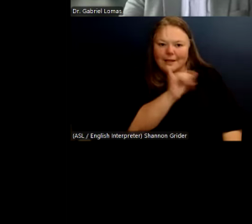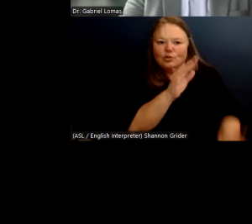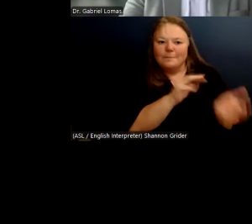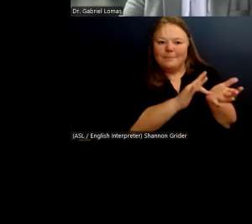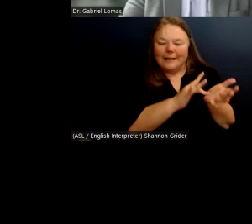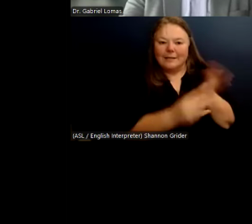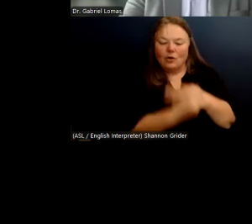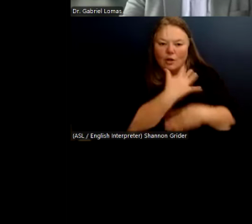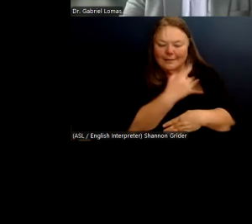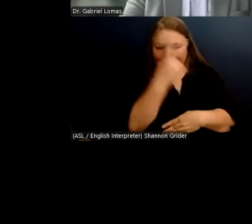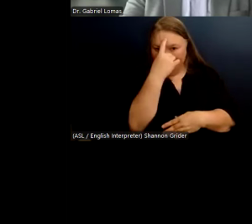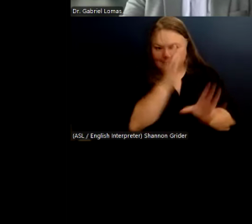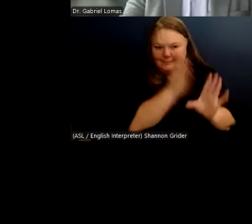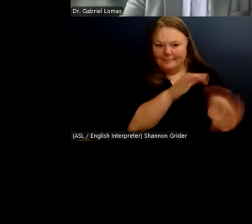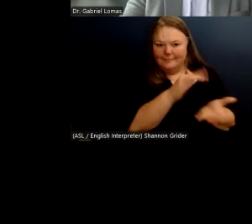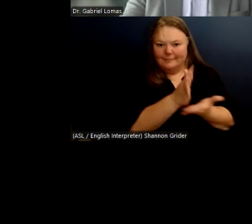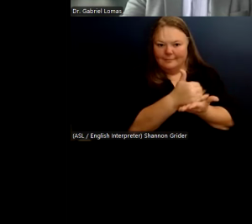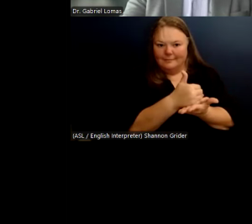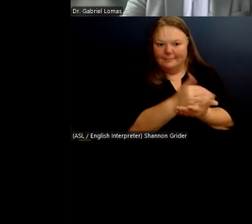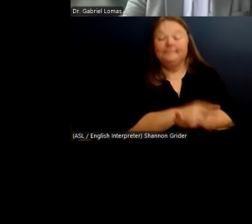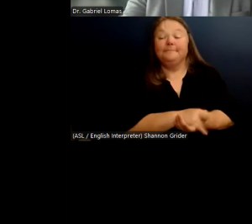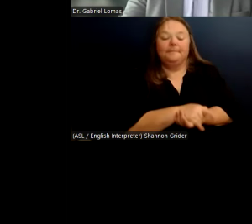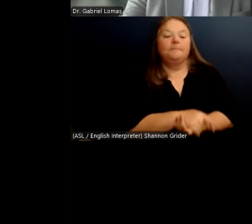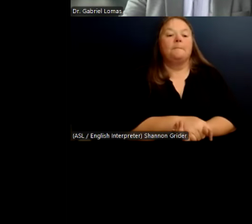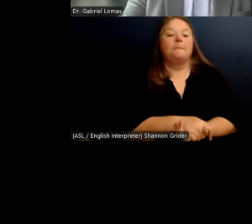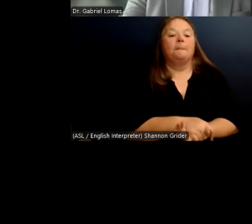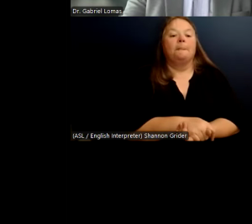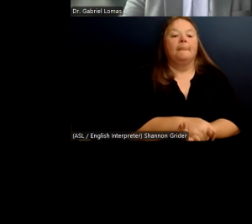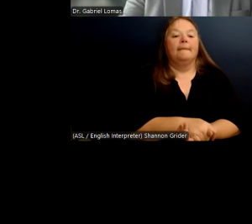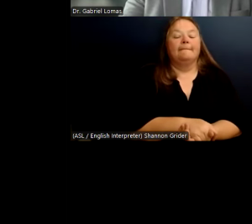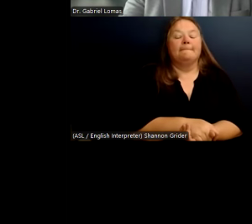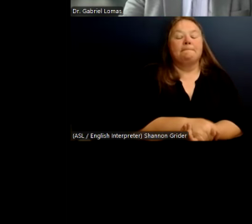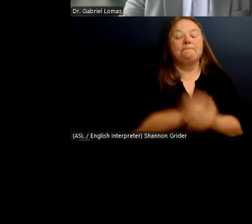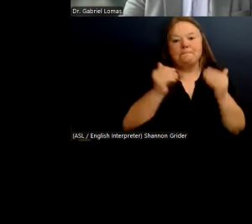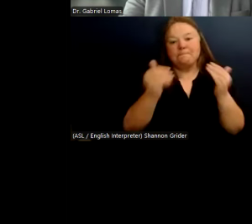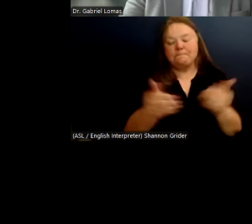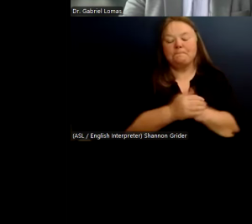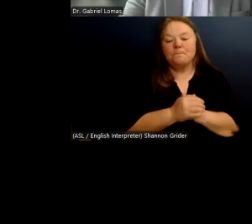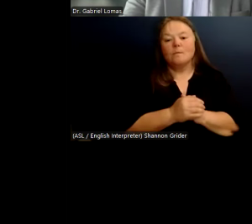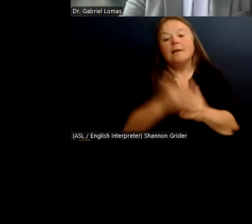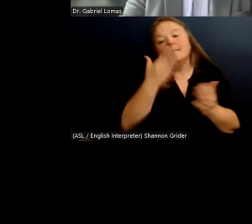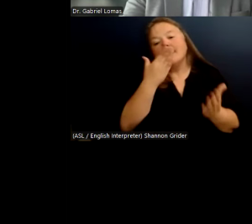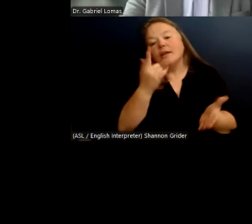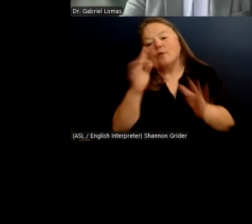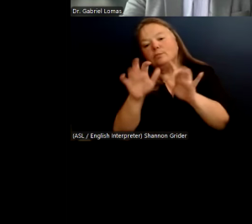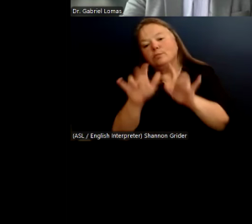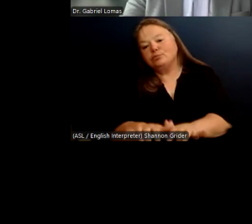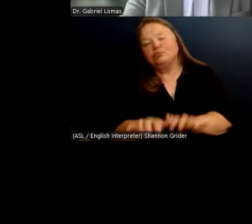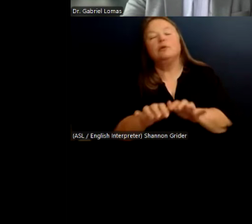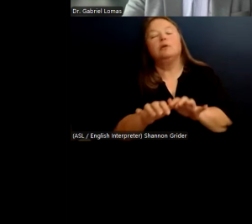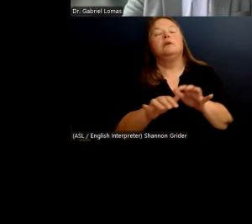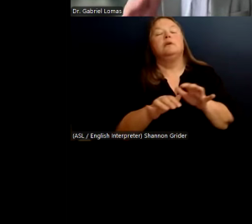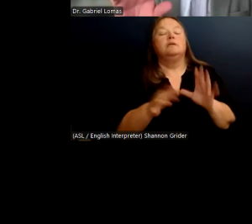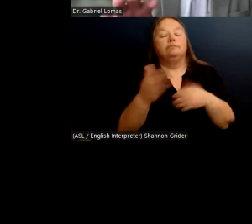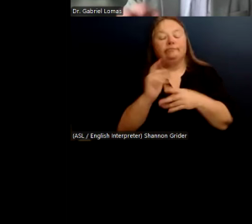Should we go next, continue on? Yeah. Yep. Well, thank you all for that, for watching that bit of the film and